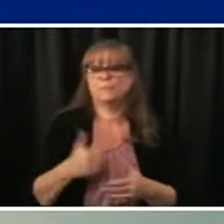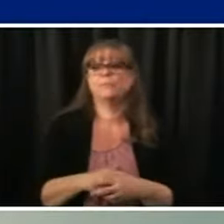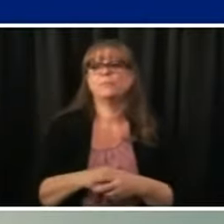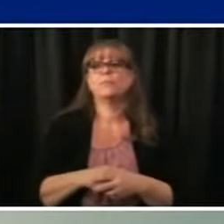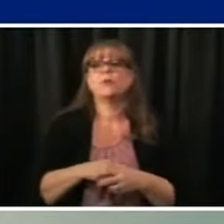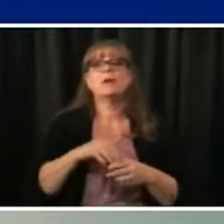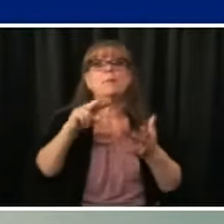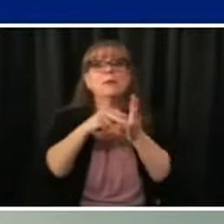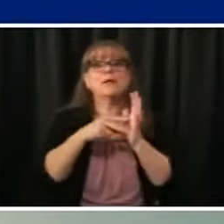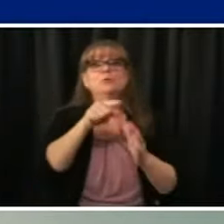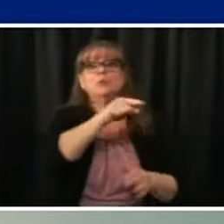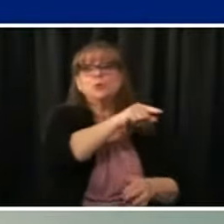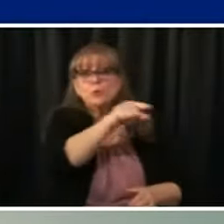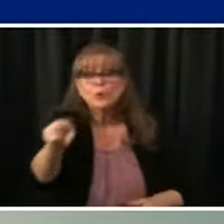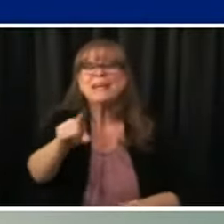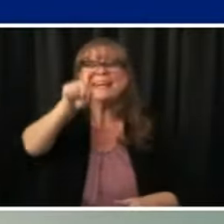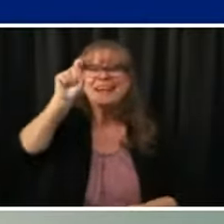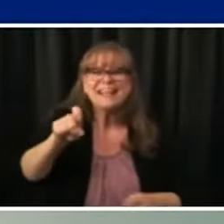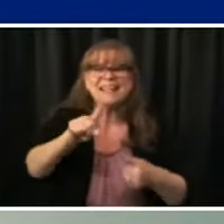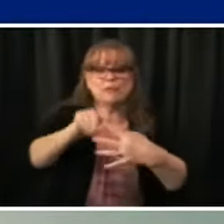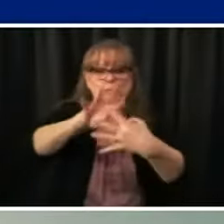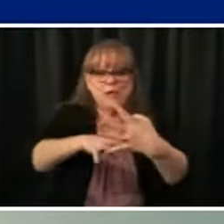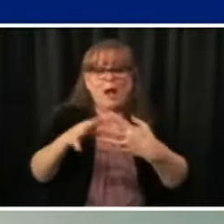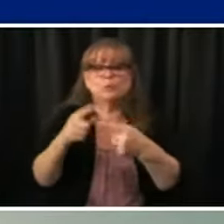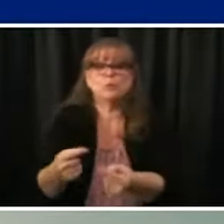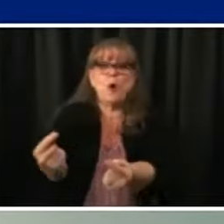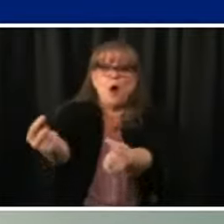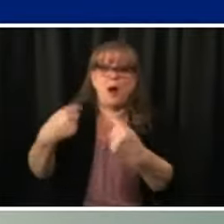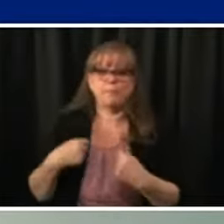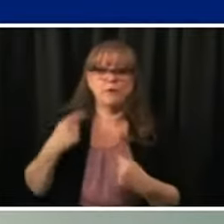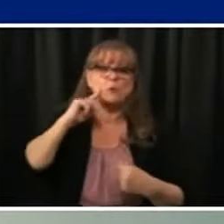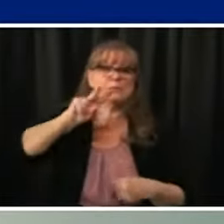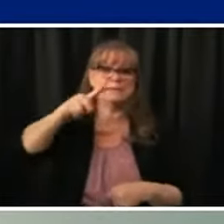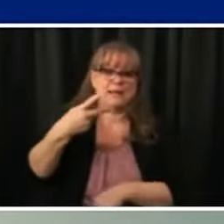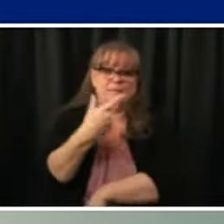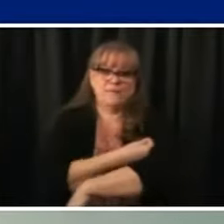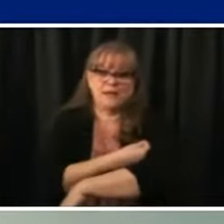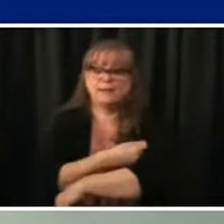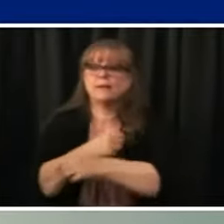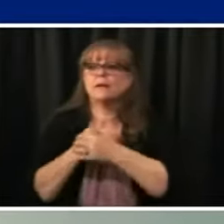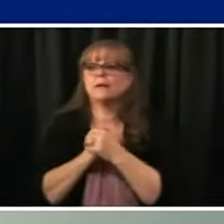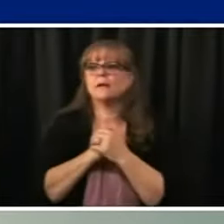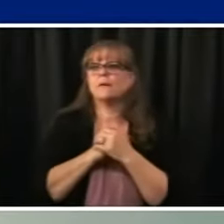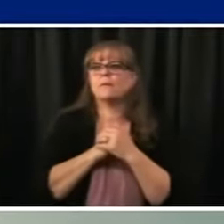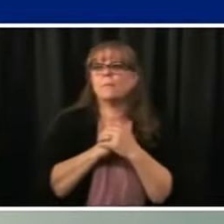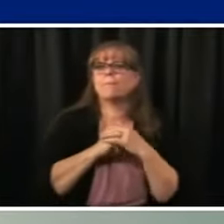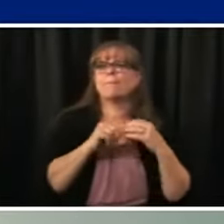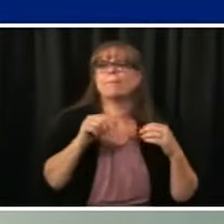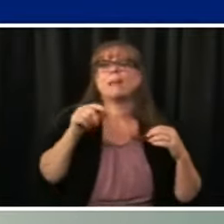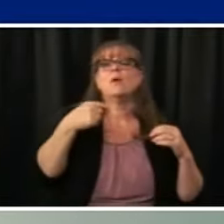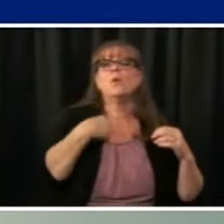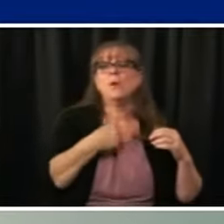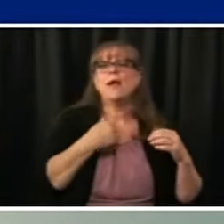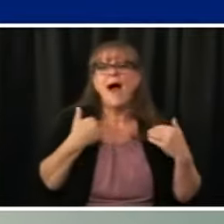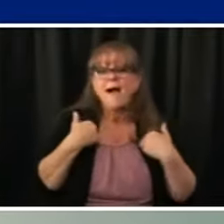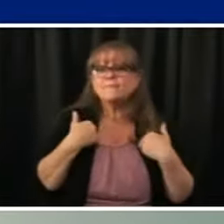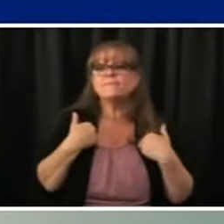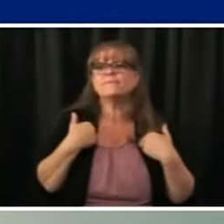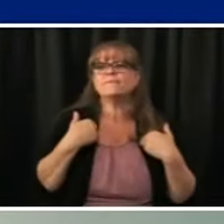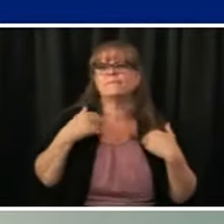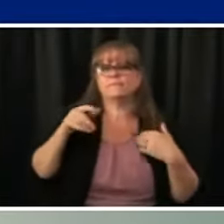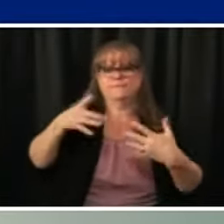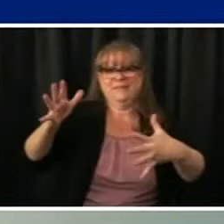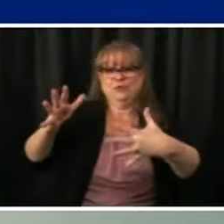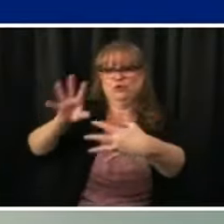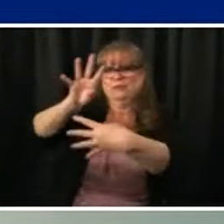come. We cannot do another clinic if we're not done with the first one. That way we have organized and everybody is